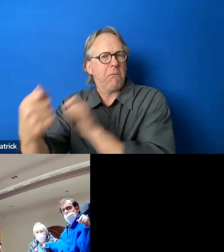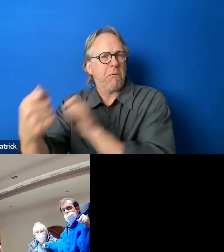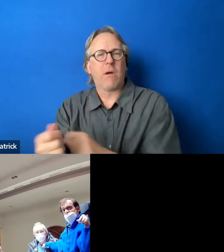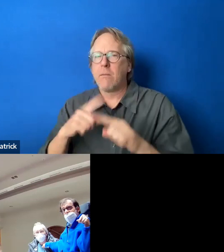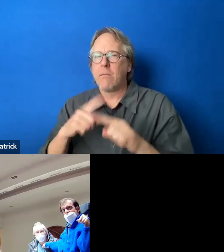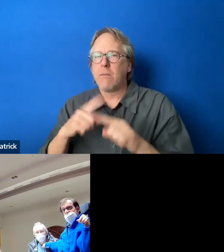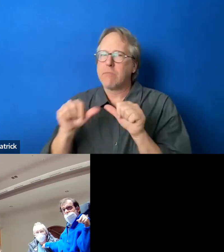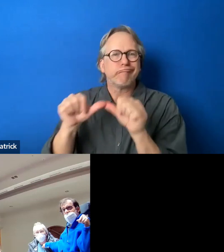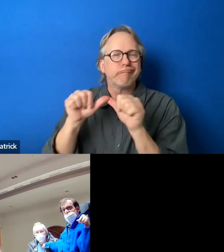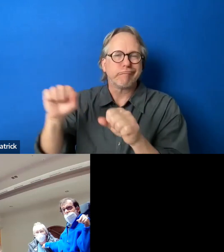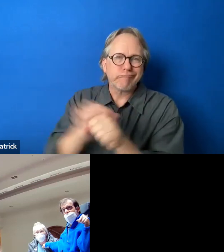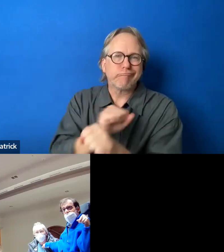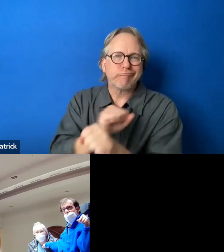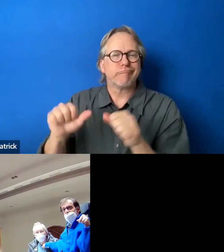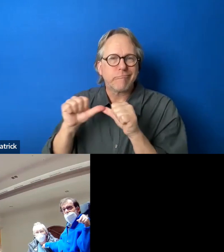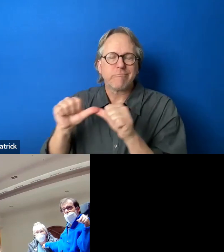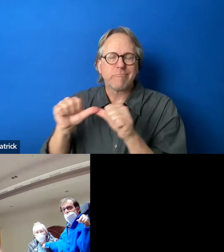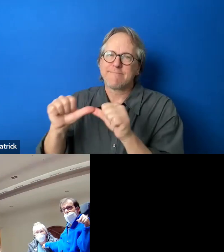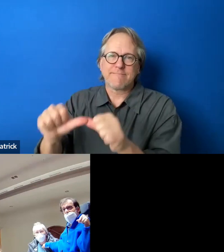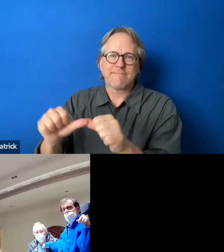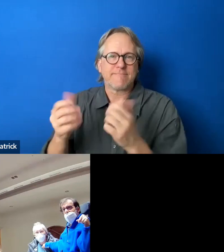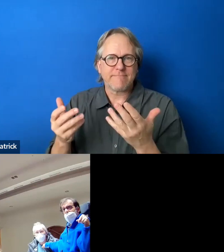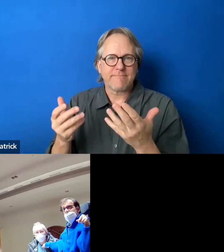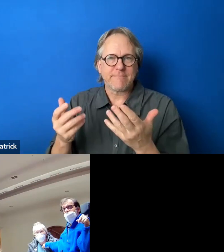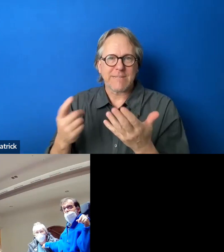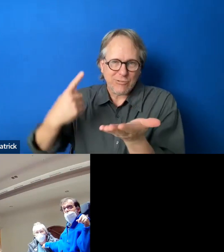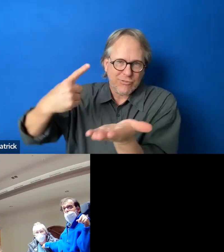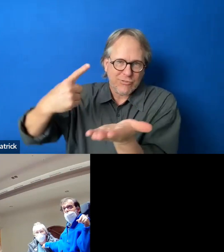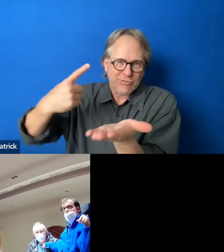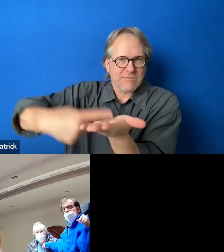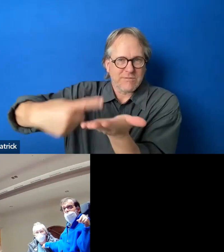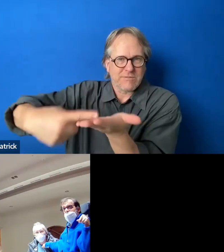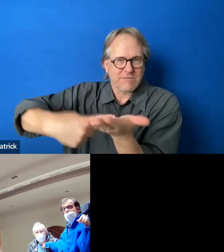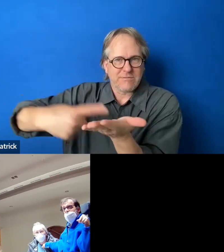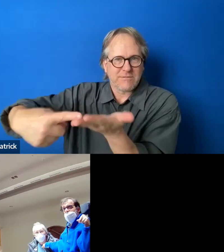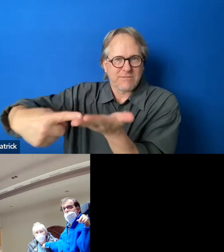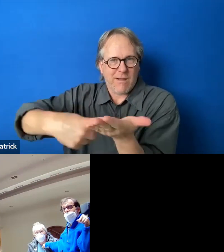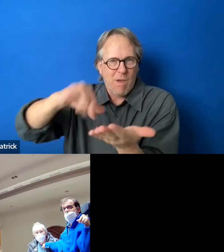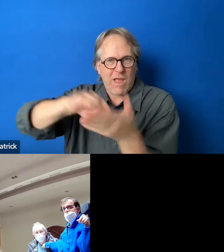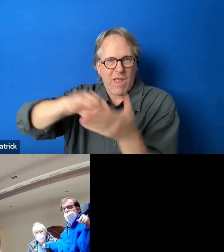work of talking about what is ableism,